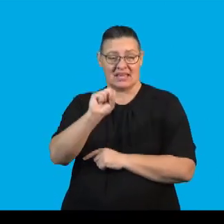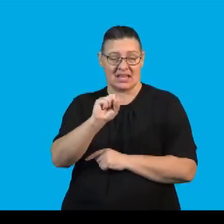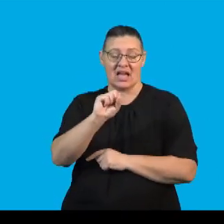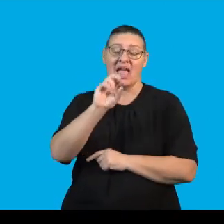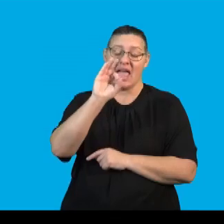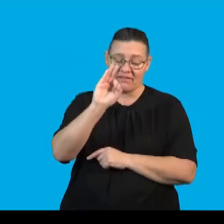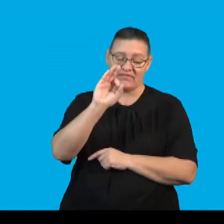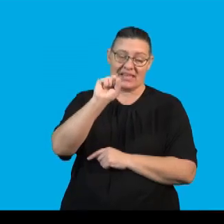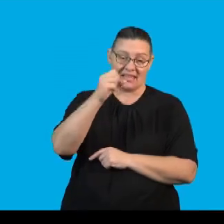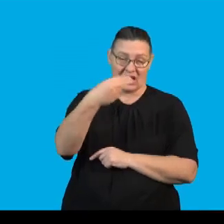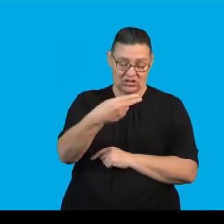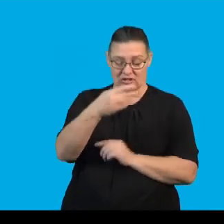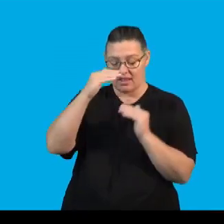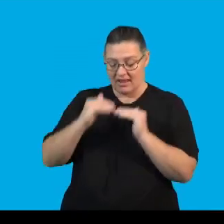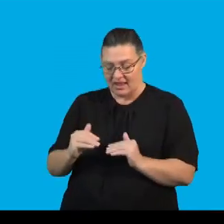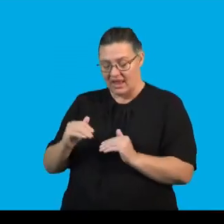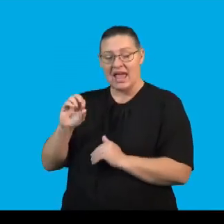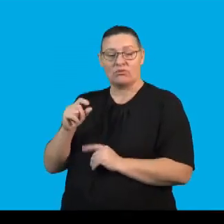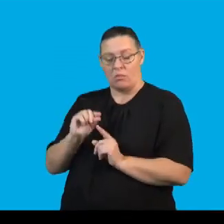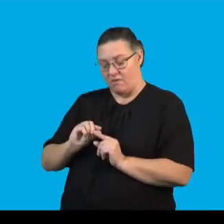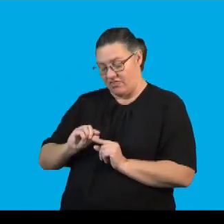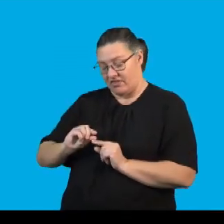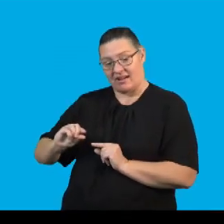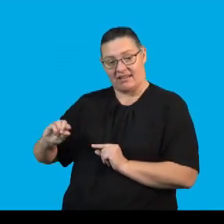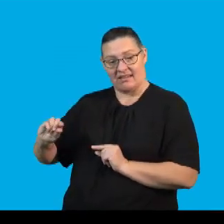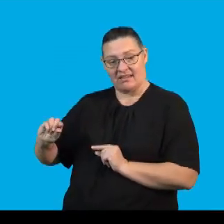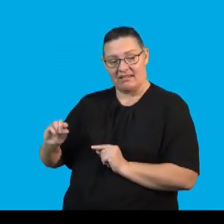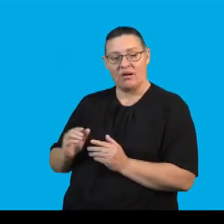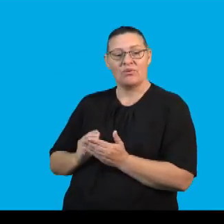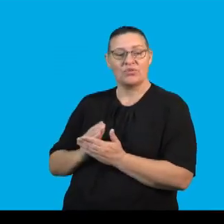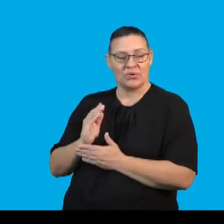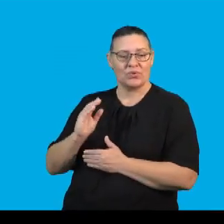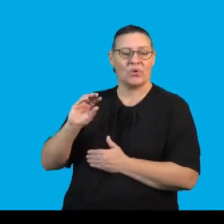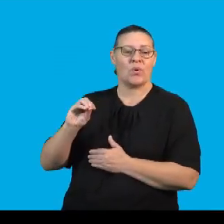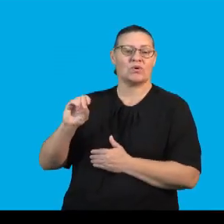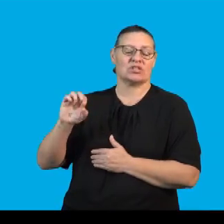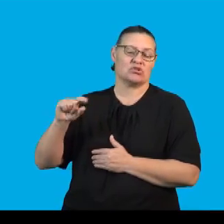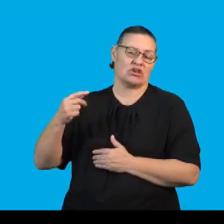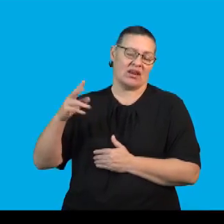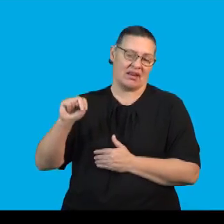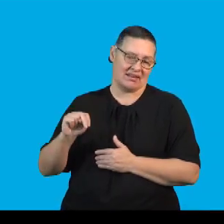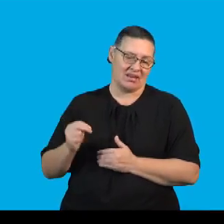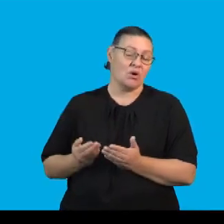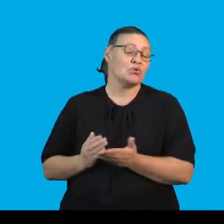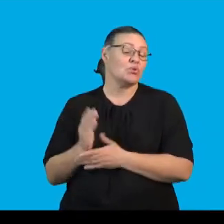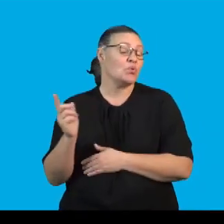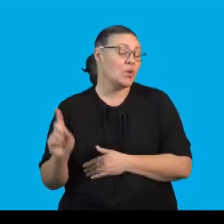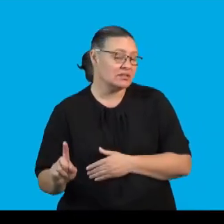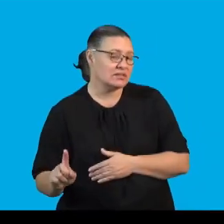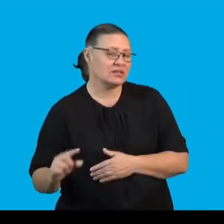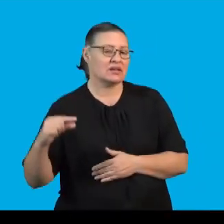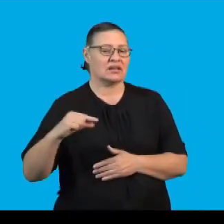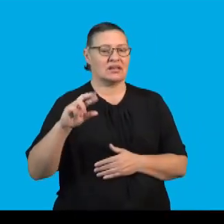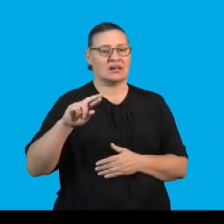FSH, and we've got the endometrium thickening through the influence of estrogen secreted by